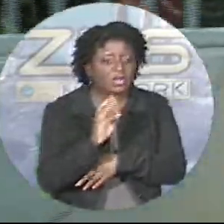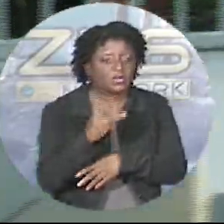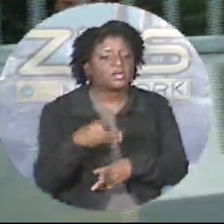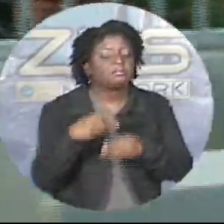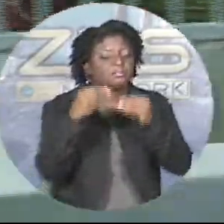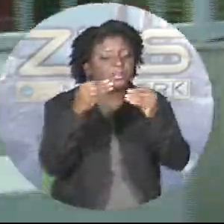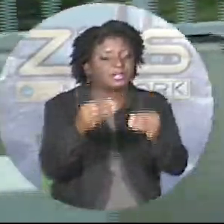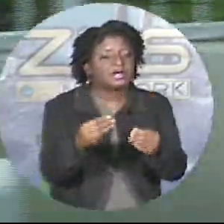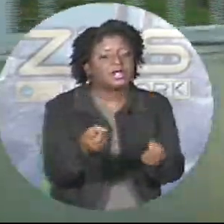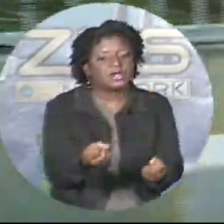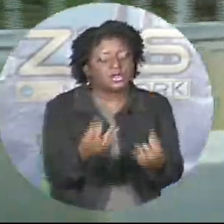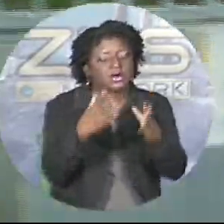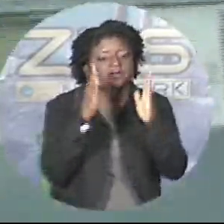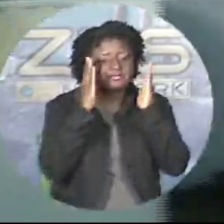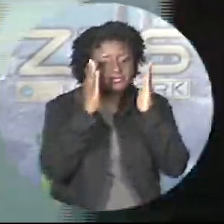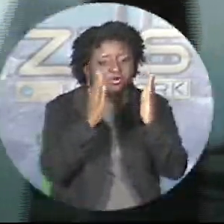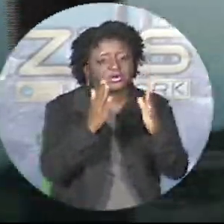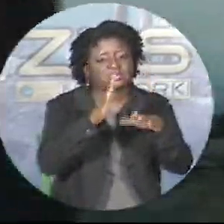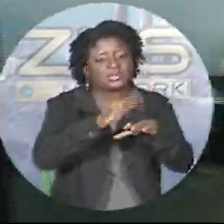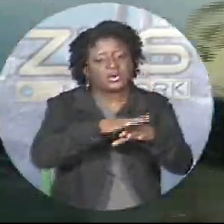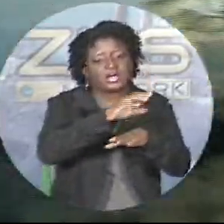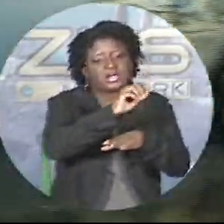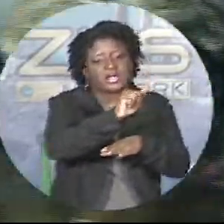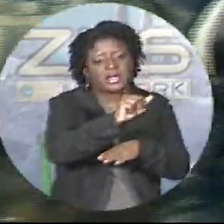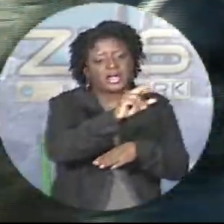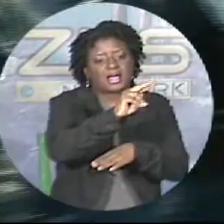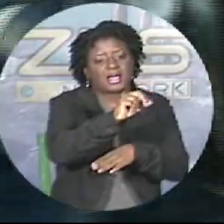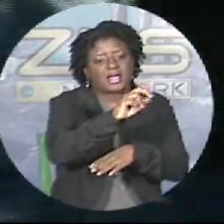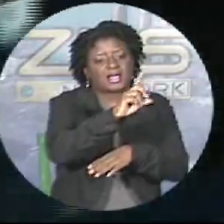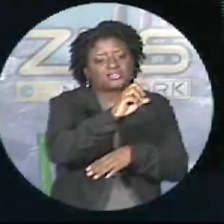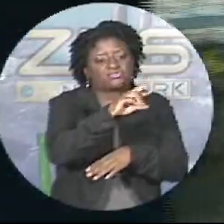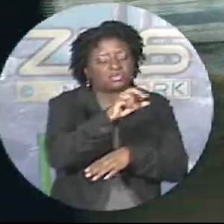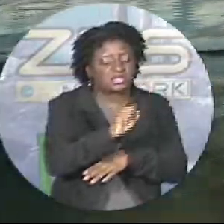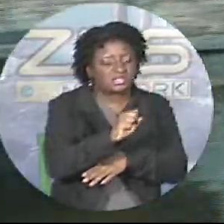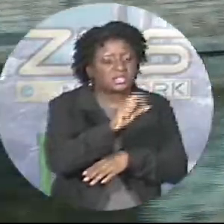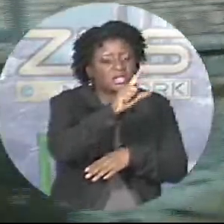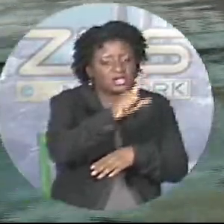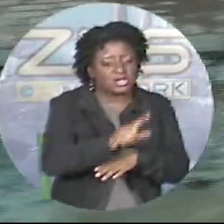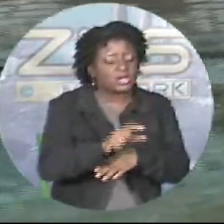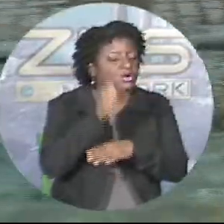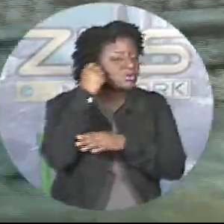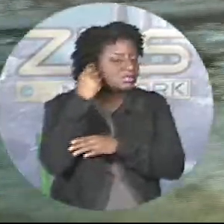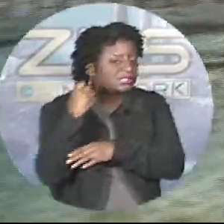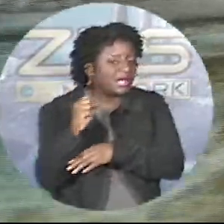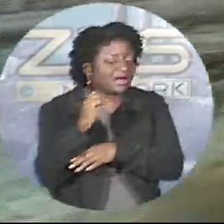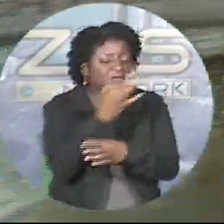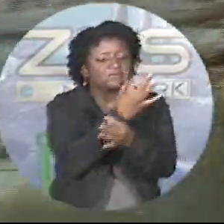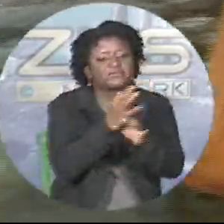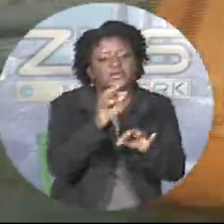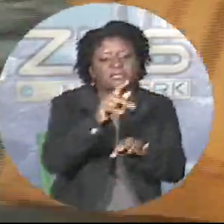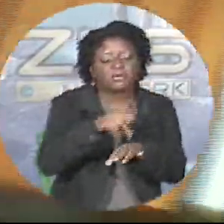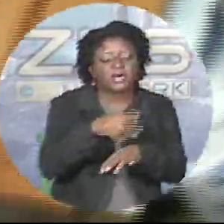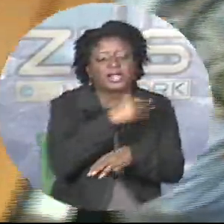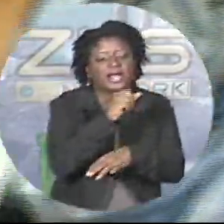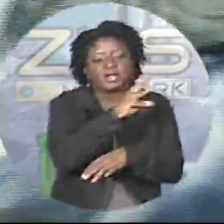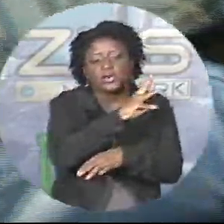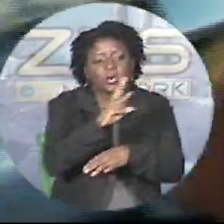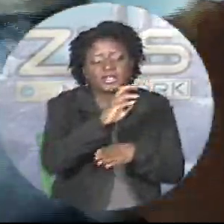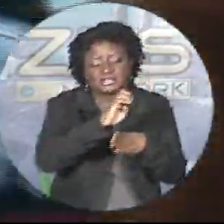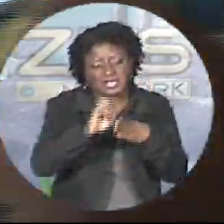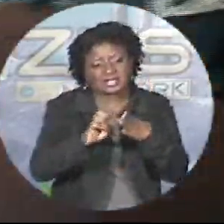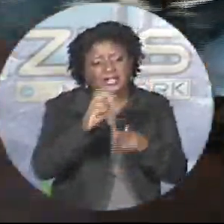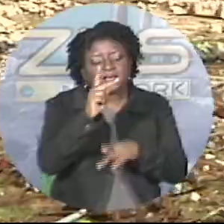on Andros, Low Sound, Freeport, West End, and people would have gotten the